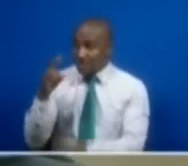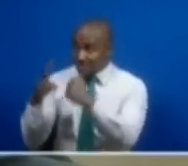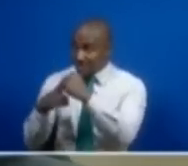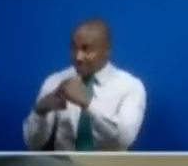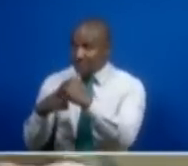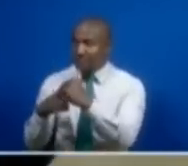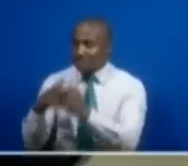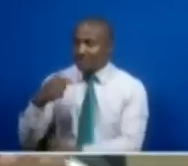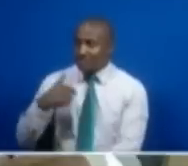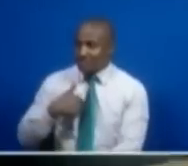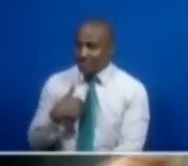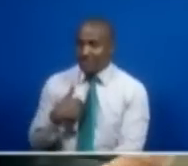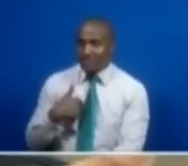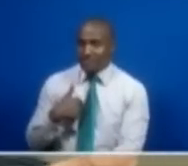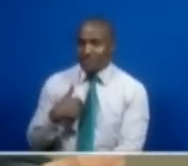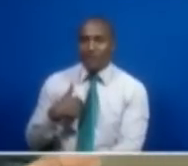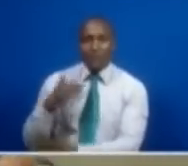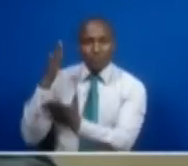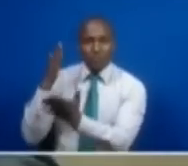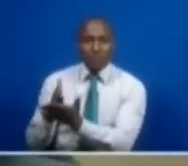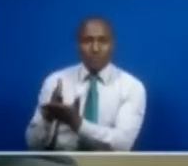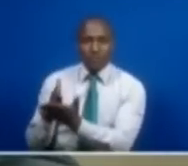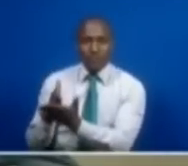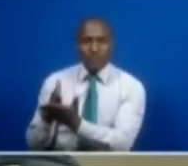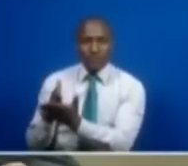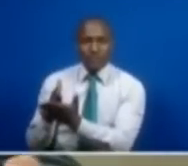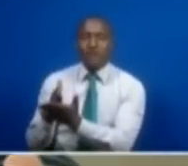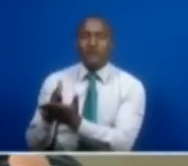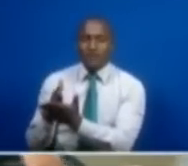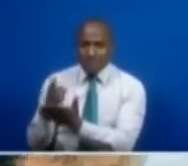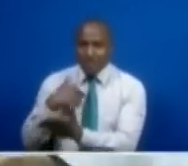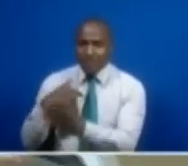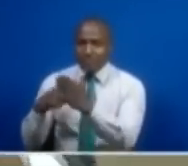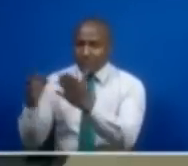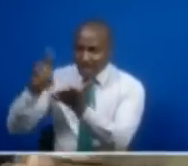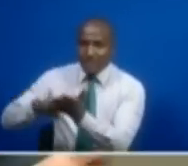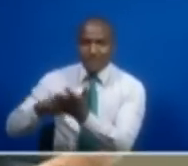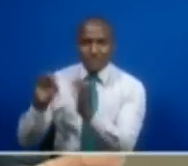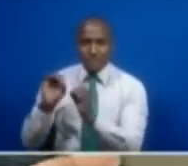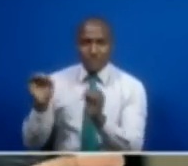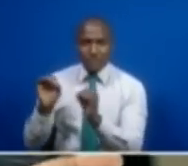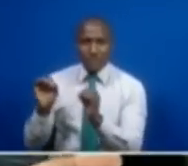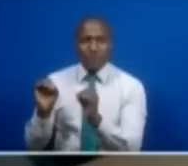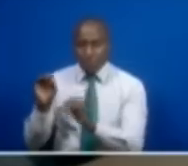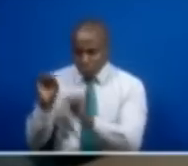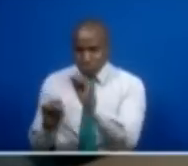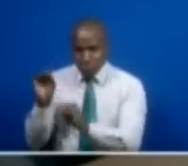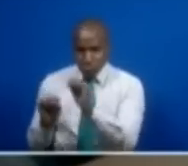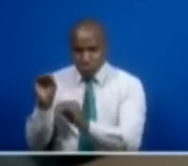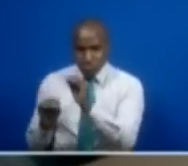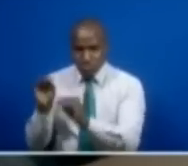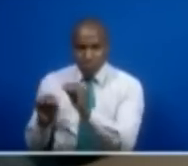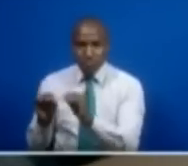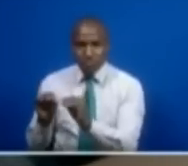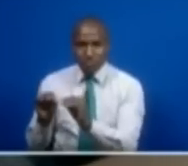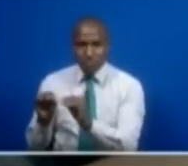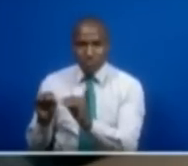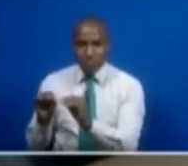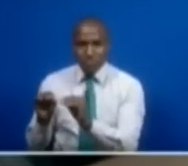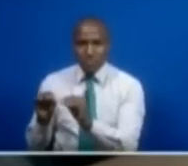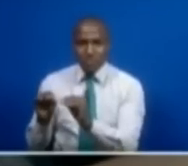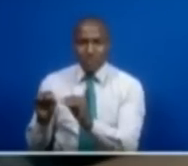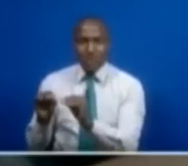actually... scientifically proven, and I'm not going to get into that, that they were cooking up polls. Gentlemen, and I know that